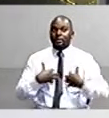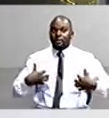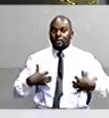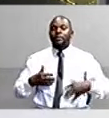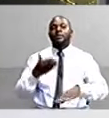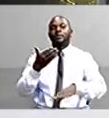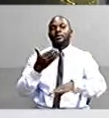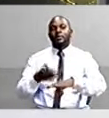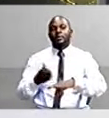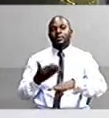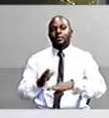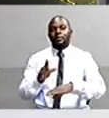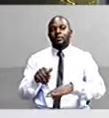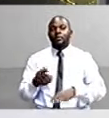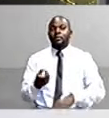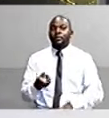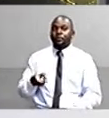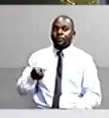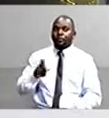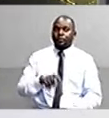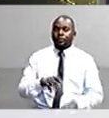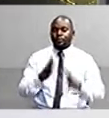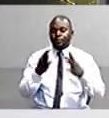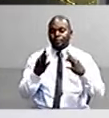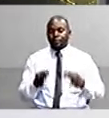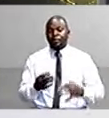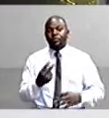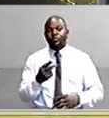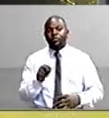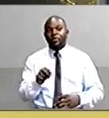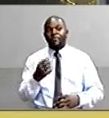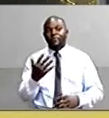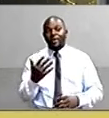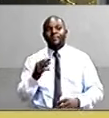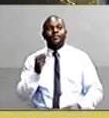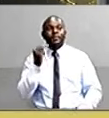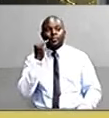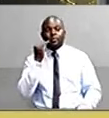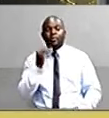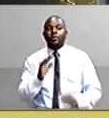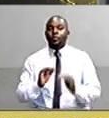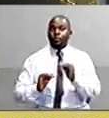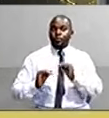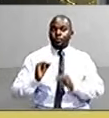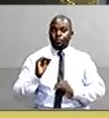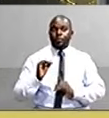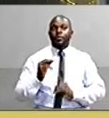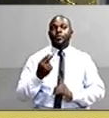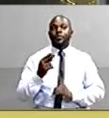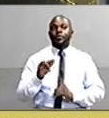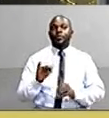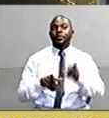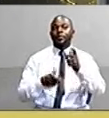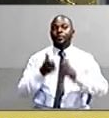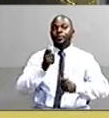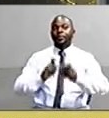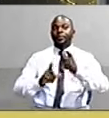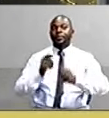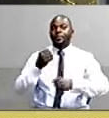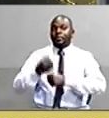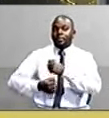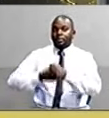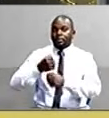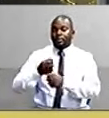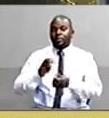has registered an increase in milk production from 2.5 million to 2.5 billion litres of milk per year. Now, the project